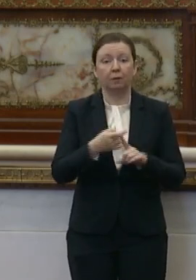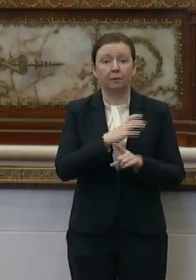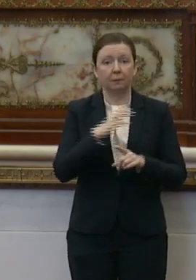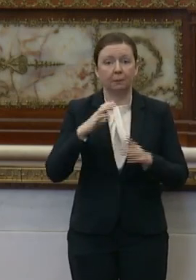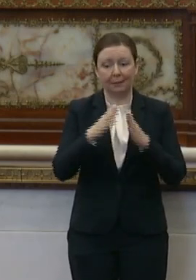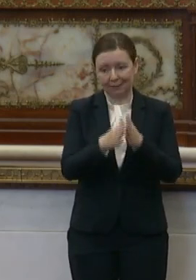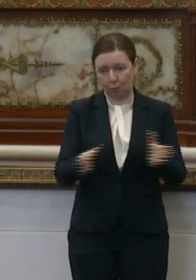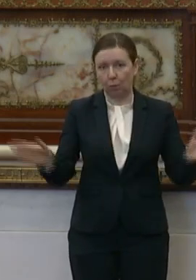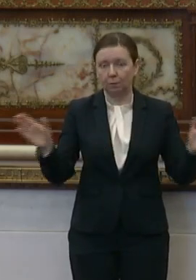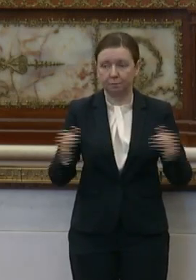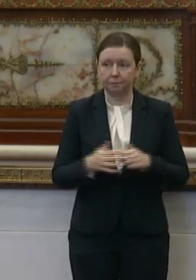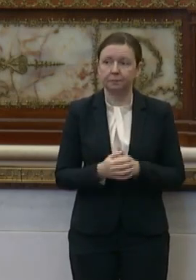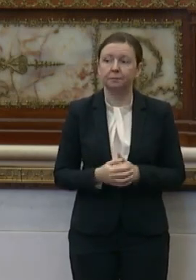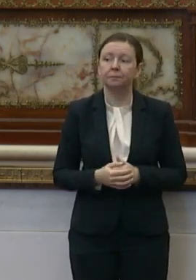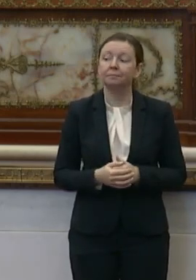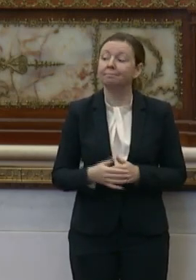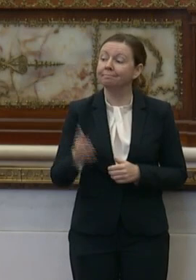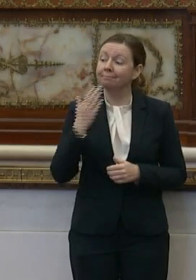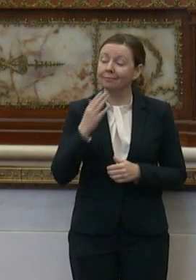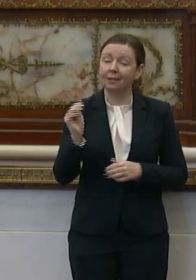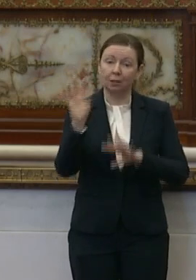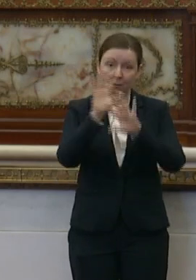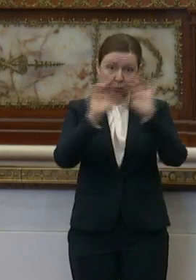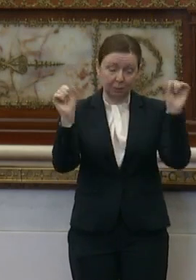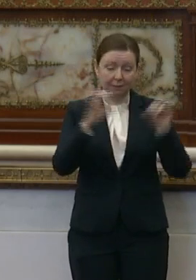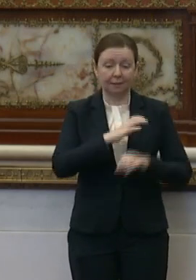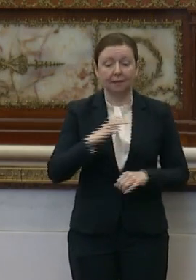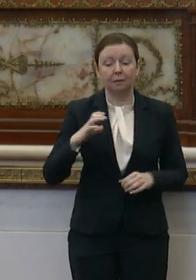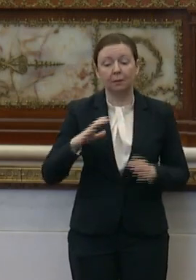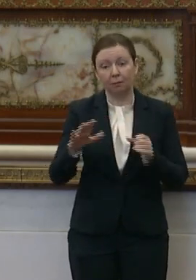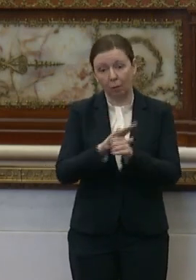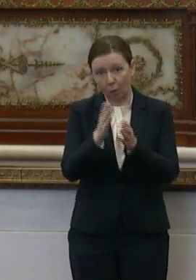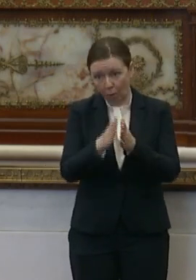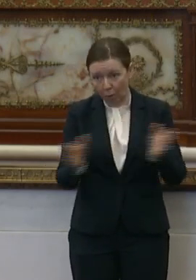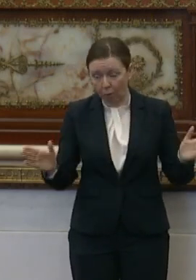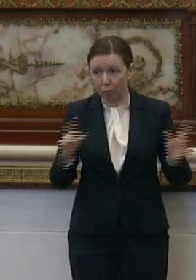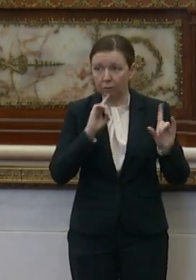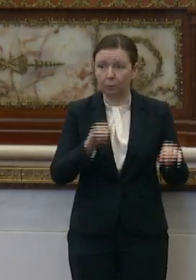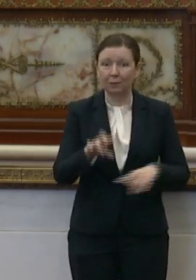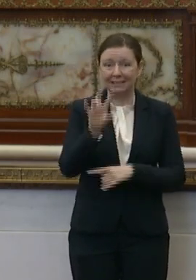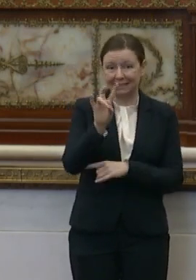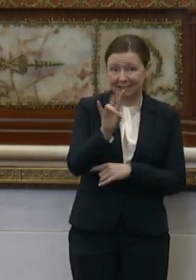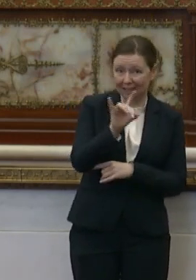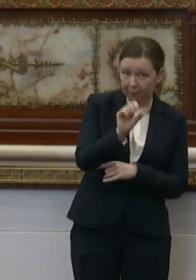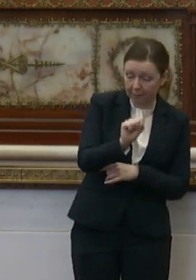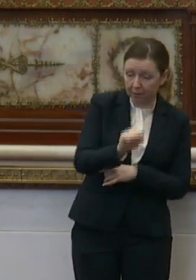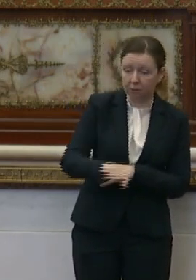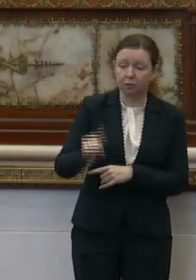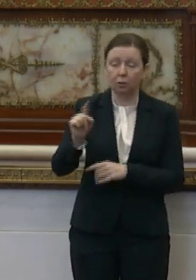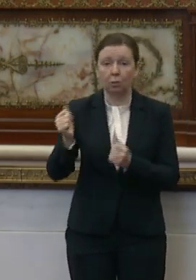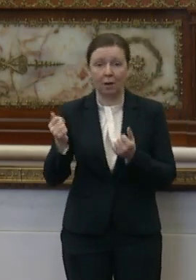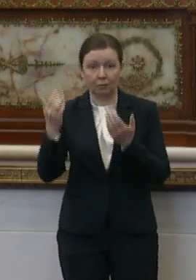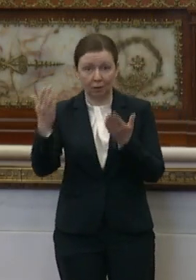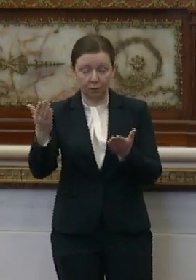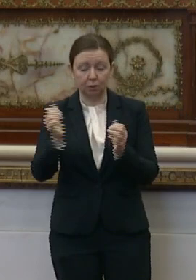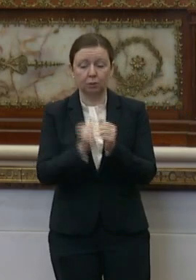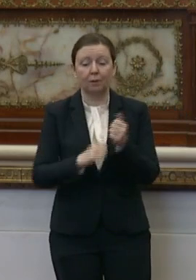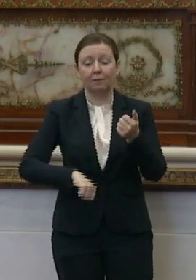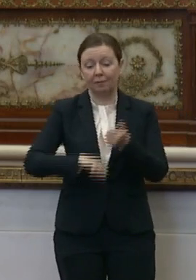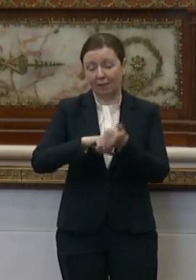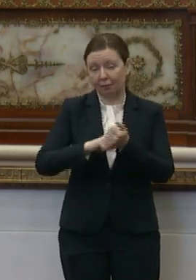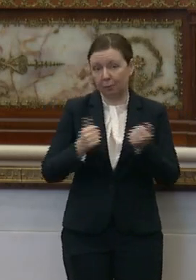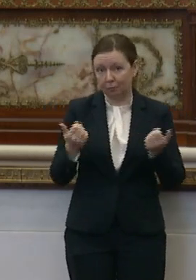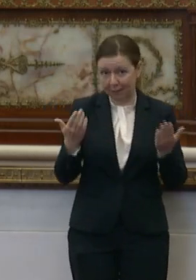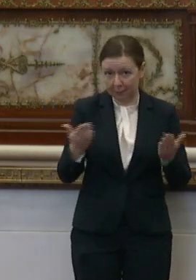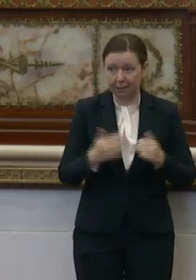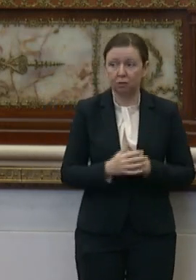Whole. Thank you, Mr. President. The Committee of the Whole reports out seven bills and one resolution with a favorable